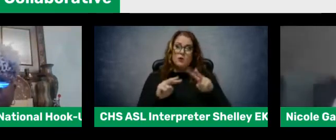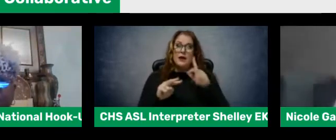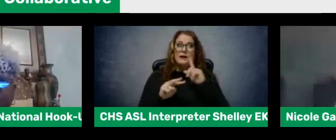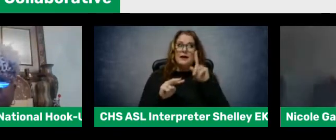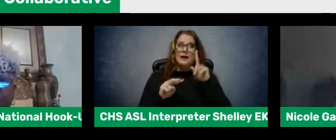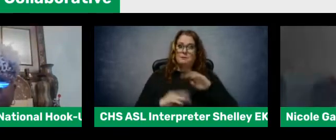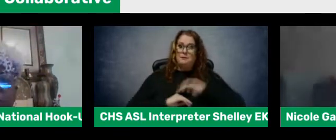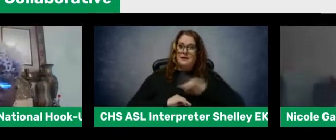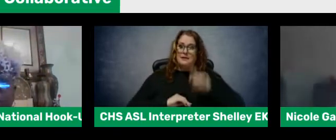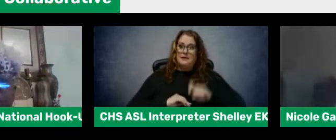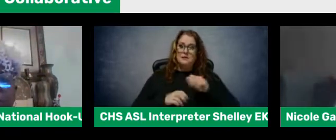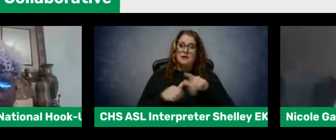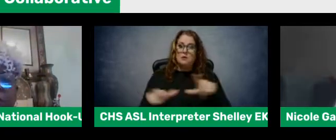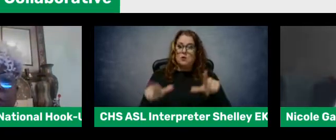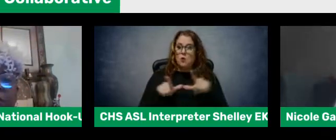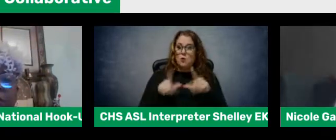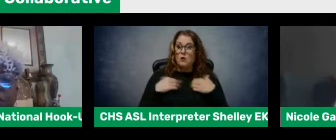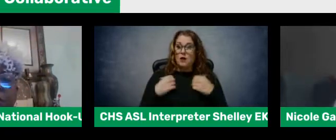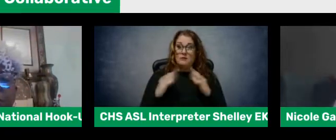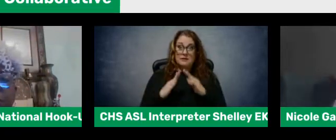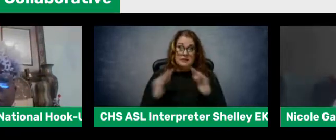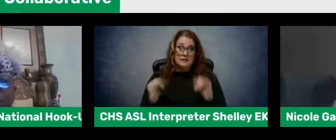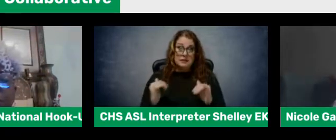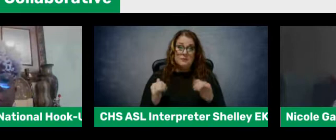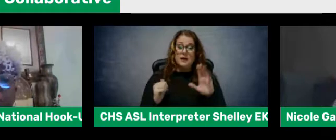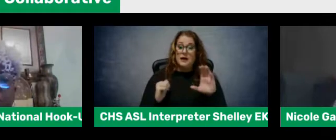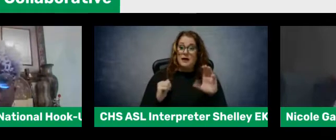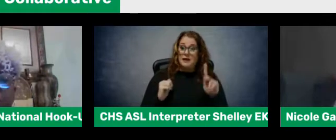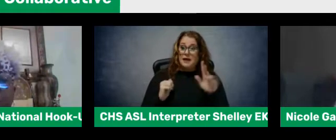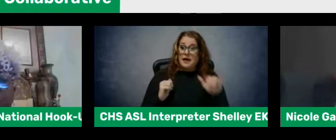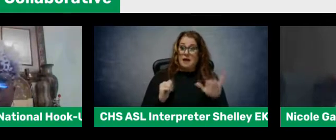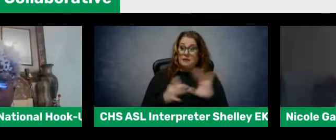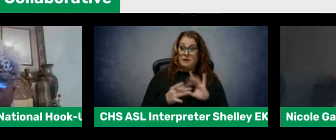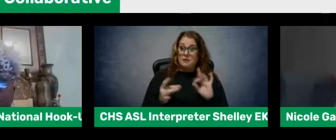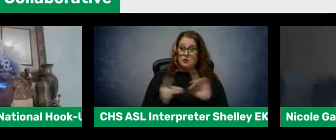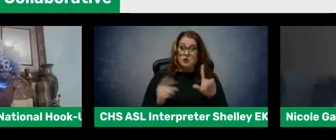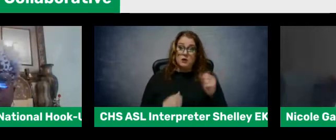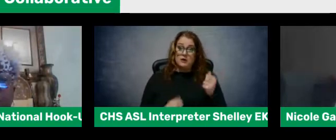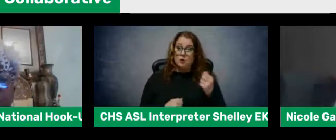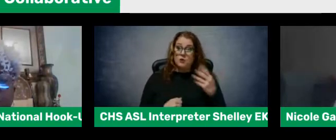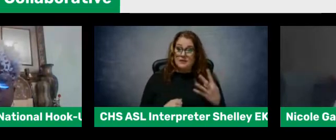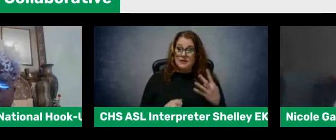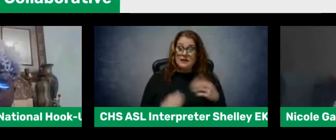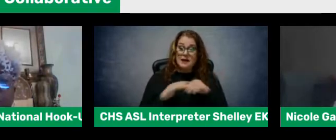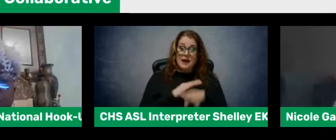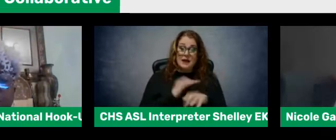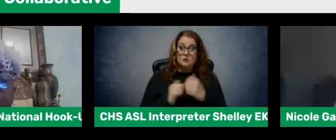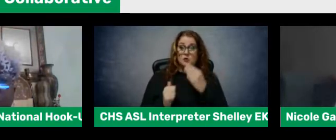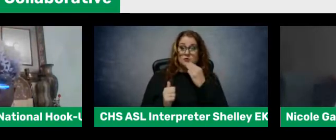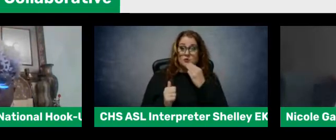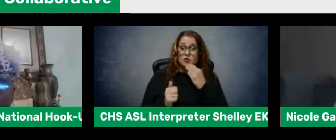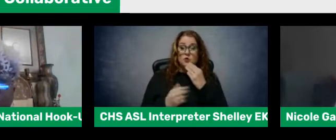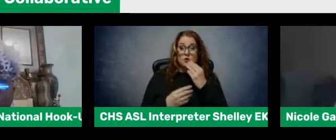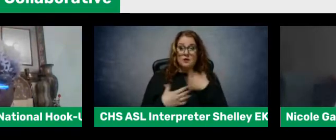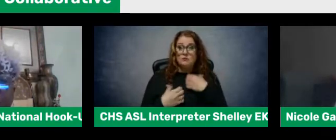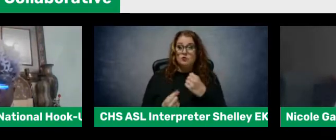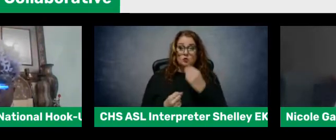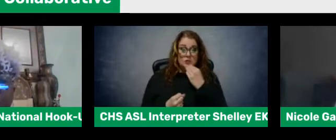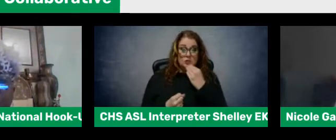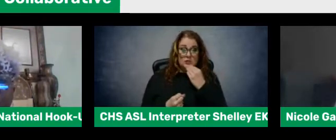within the local health system. And as Kathy had mentioned, in 2014 was when the Access to Food and Nutrition team